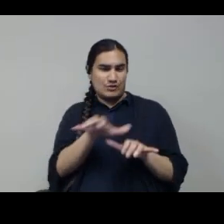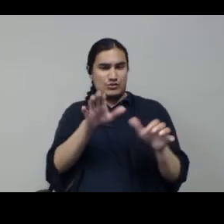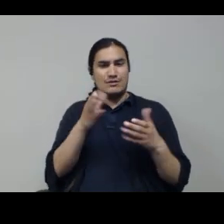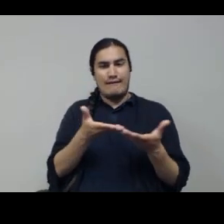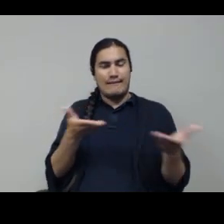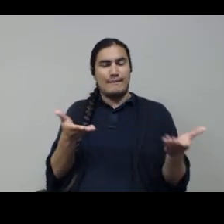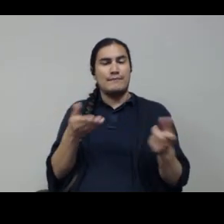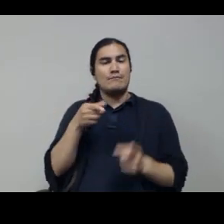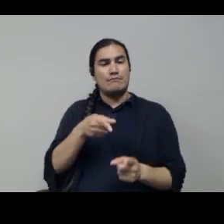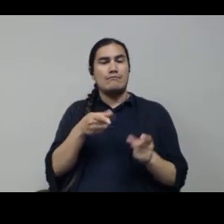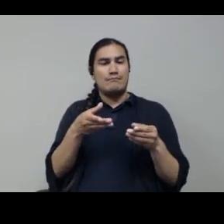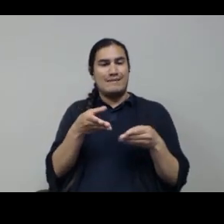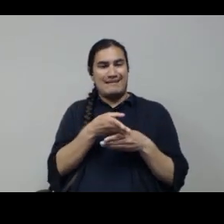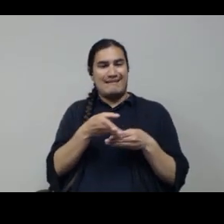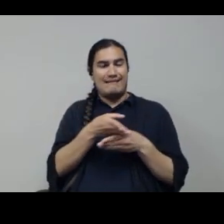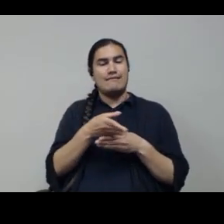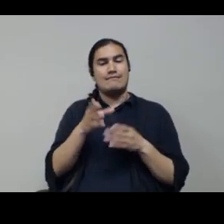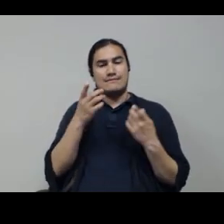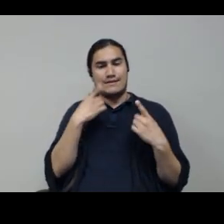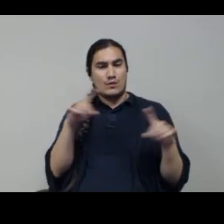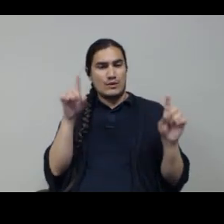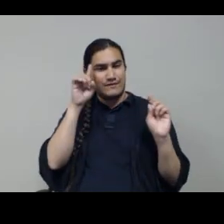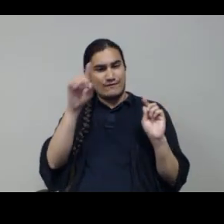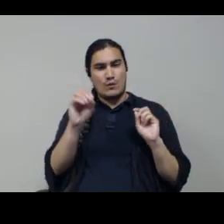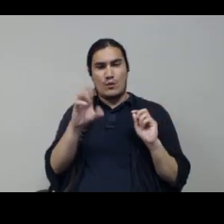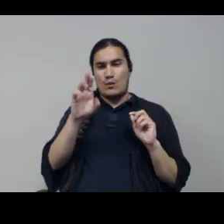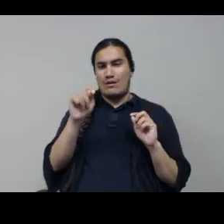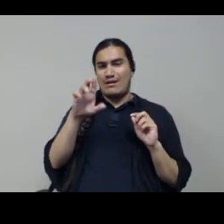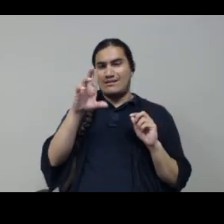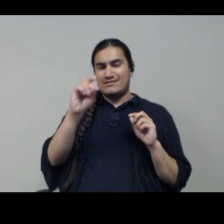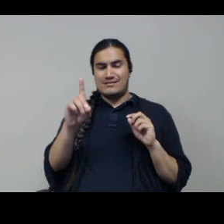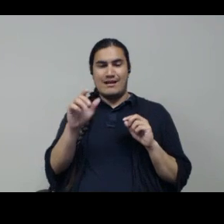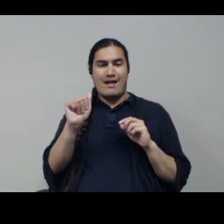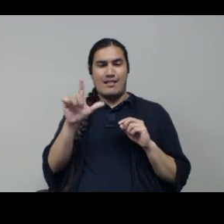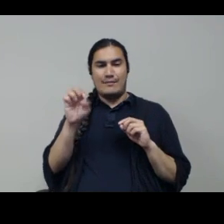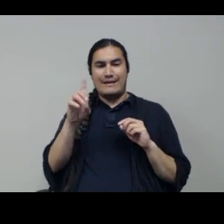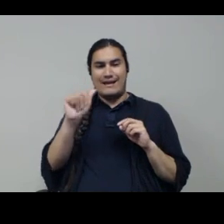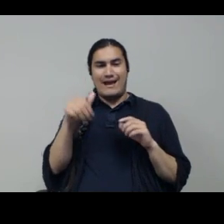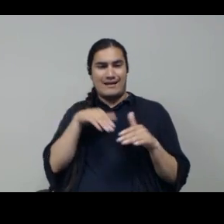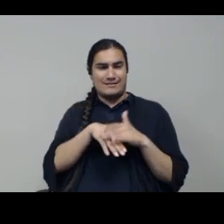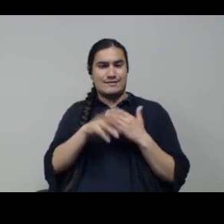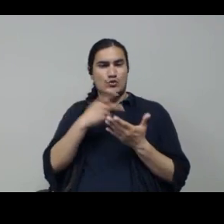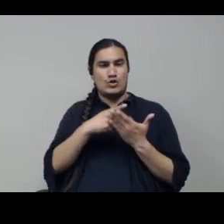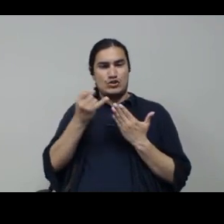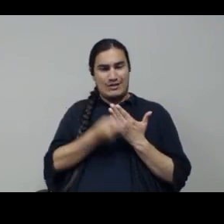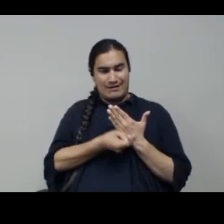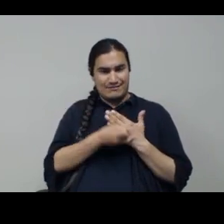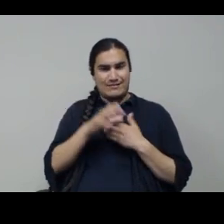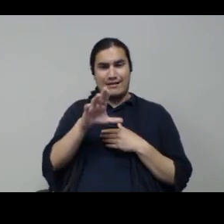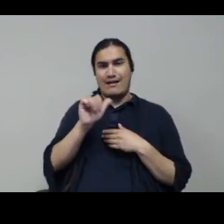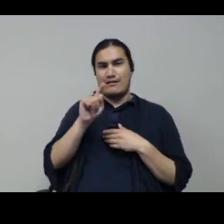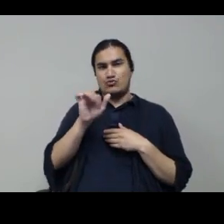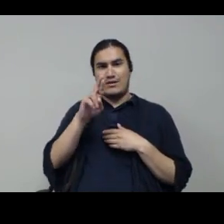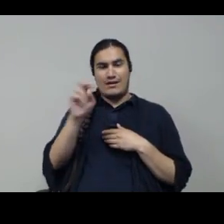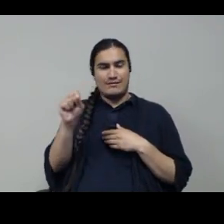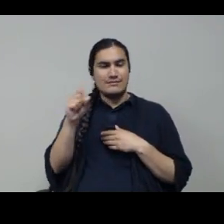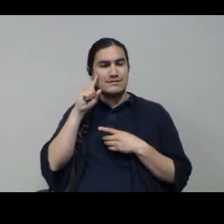a mitigated negative declaration for the Oakland Alameda Access Project. Caltrans adopted a statement of